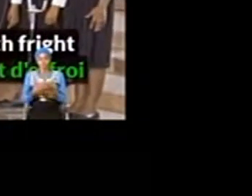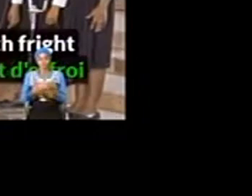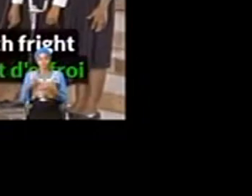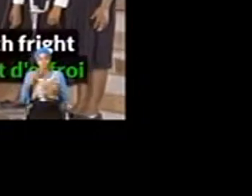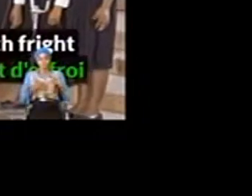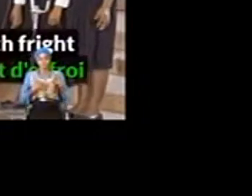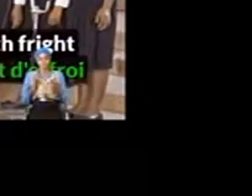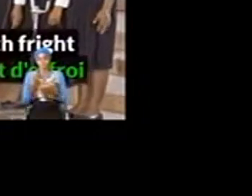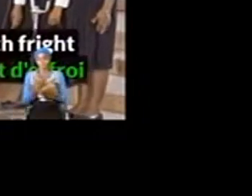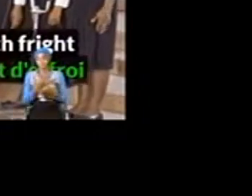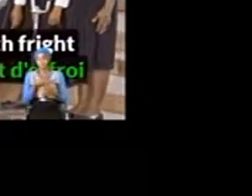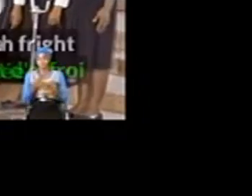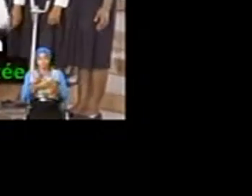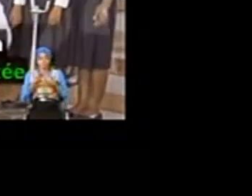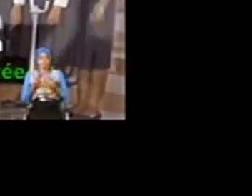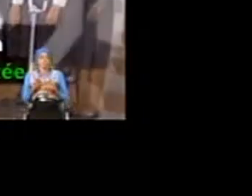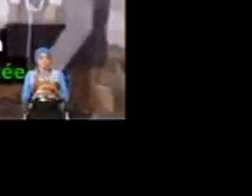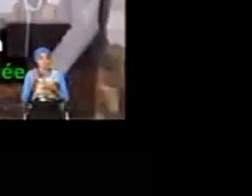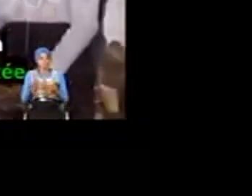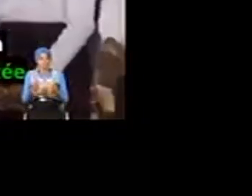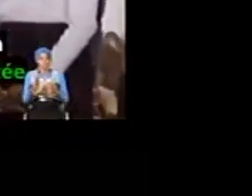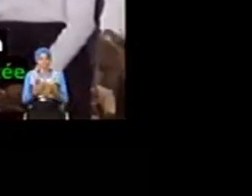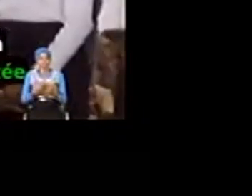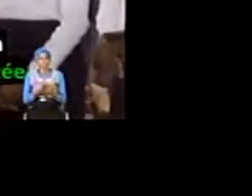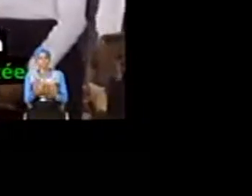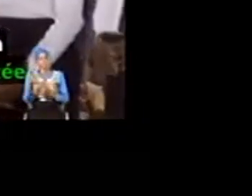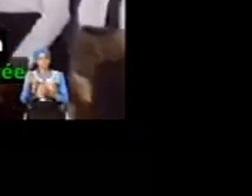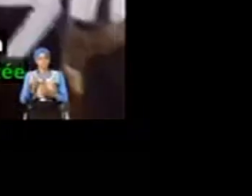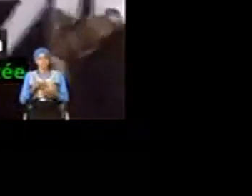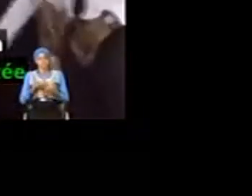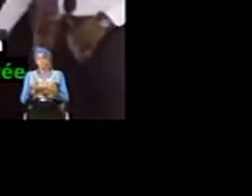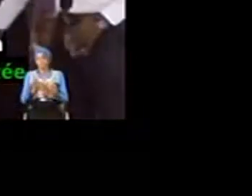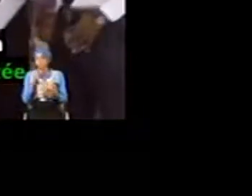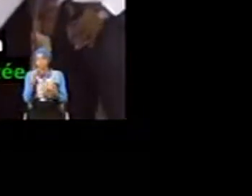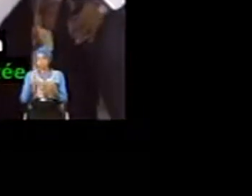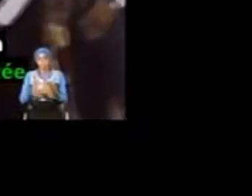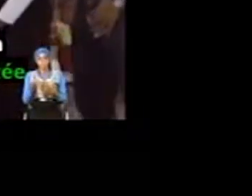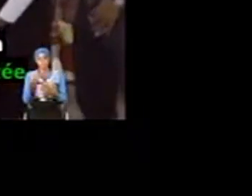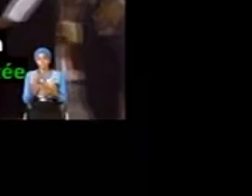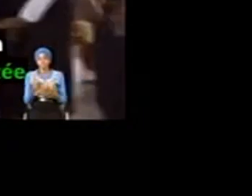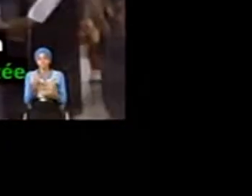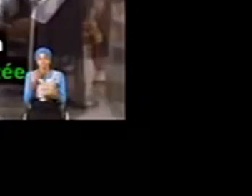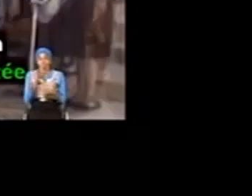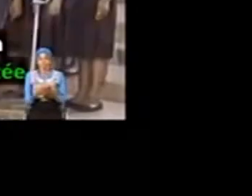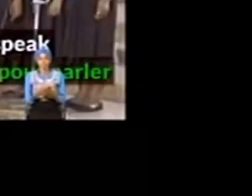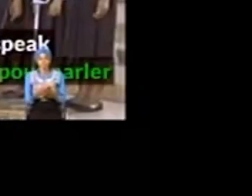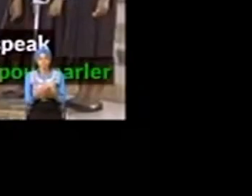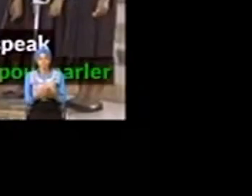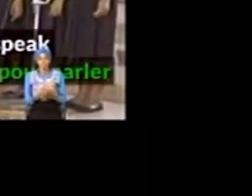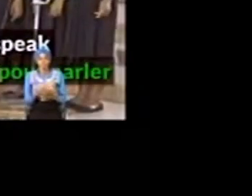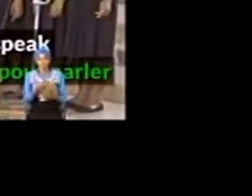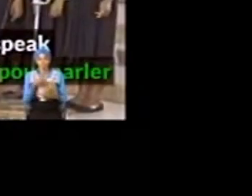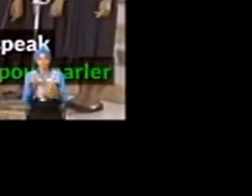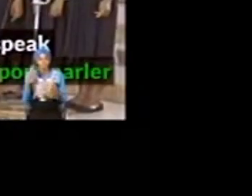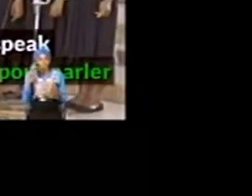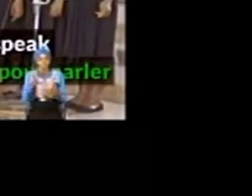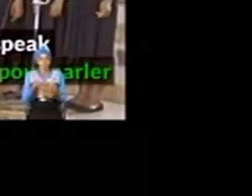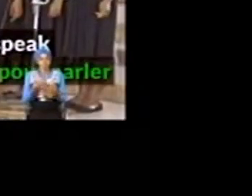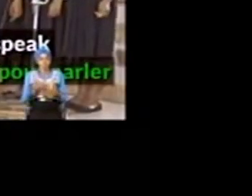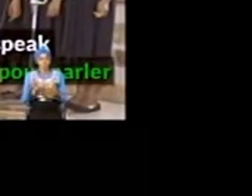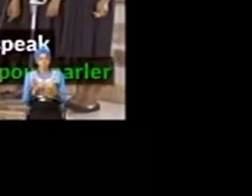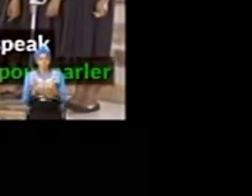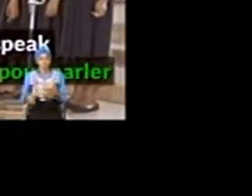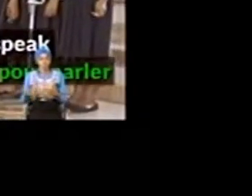with pride. She let him pass by, but not out of reach. As he touched